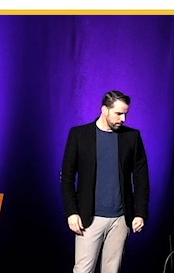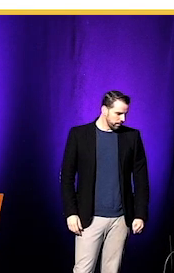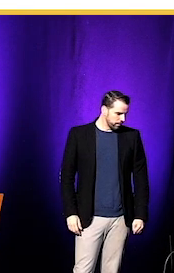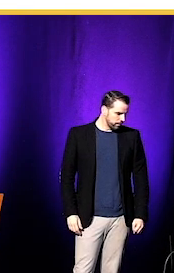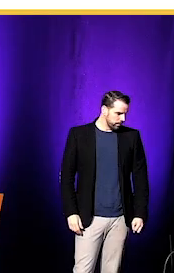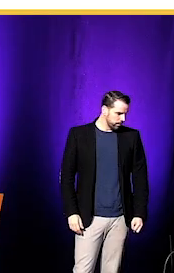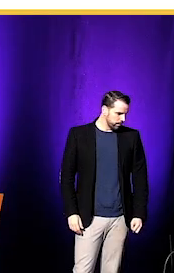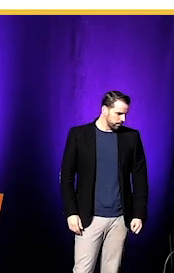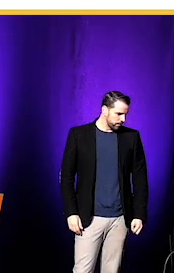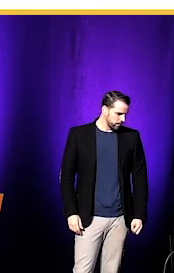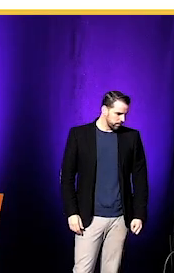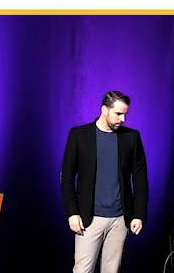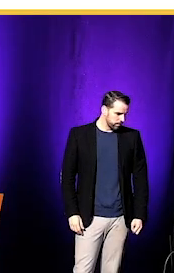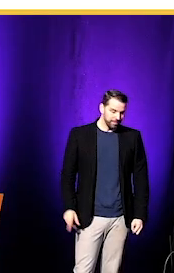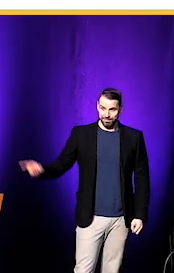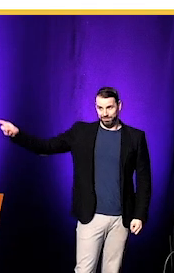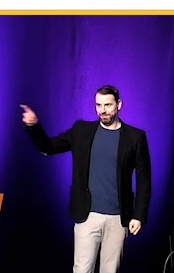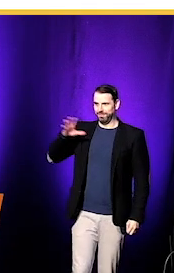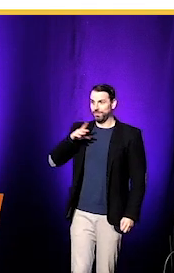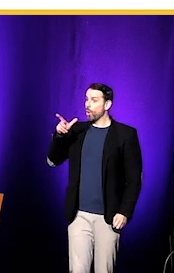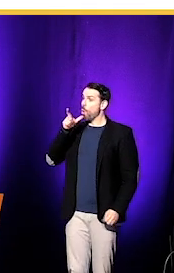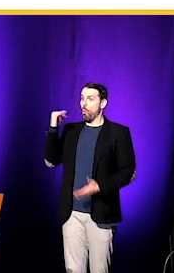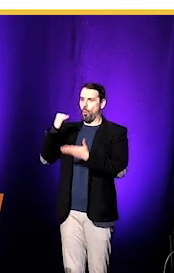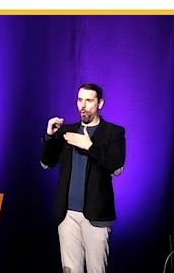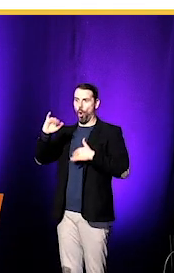This development, see, this is cool, this is Jose.